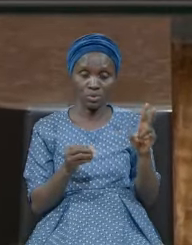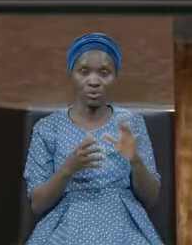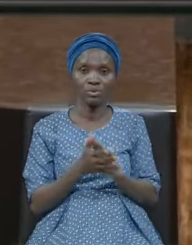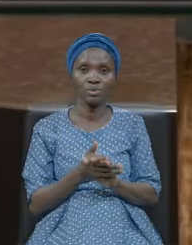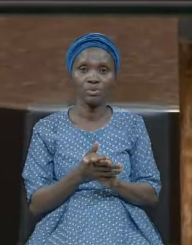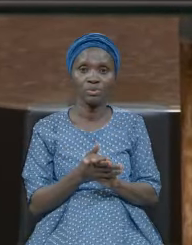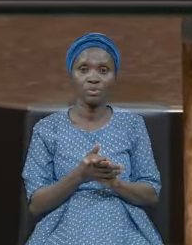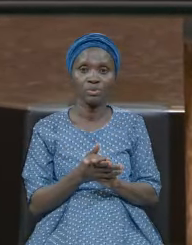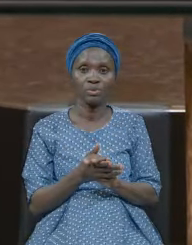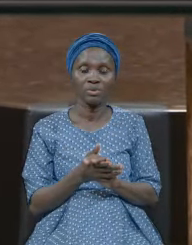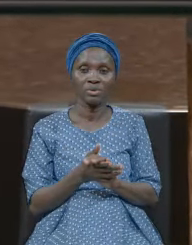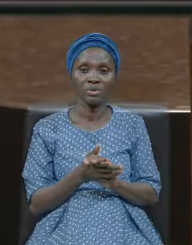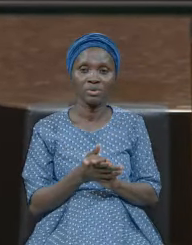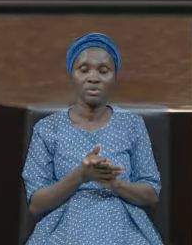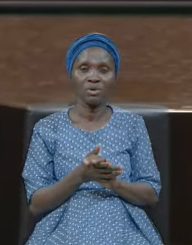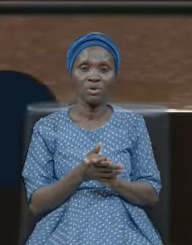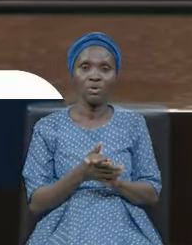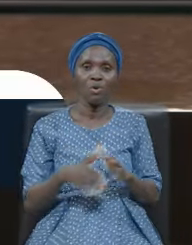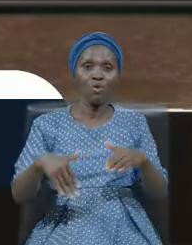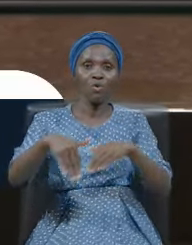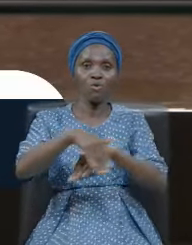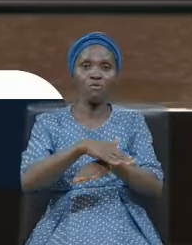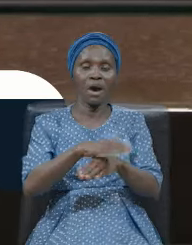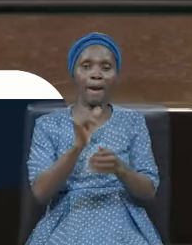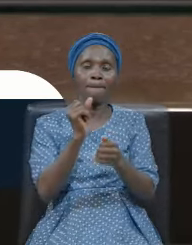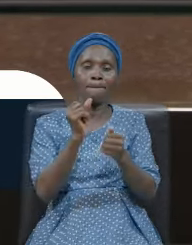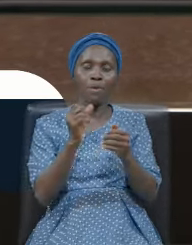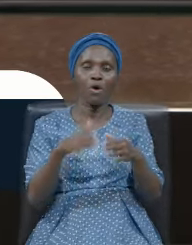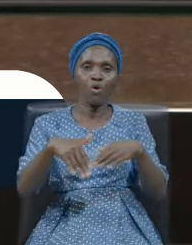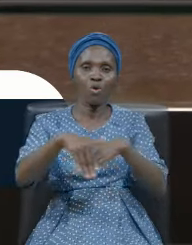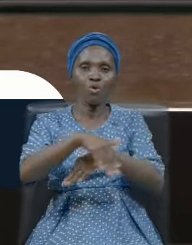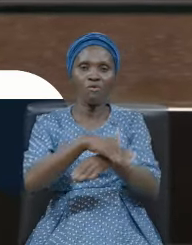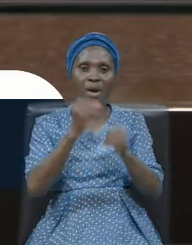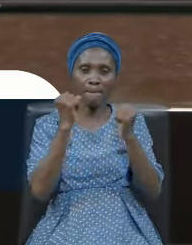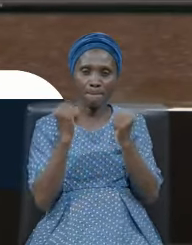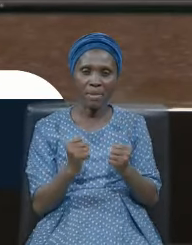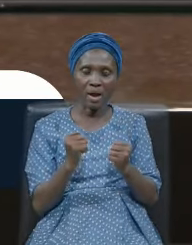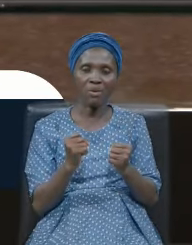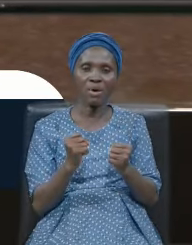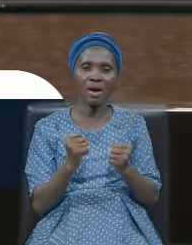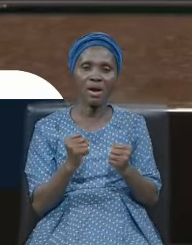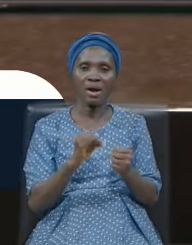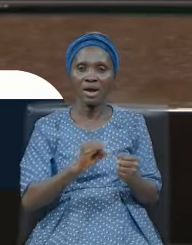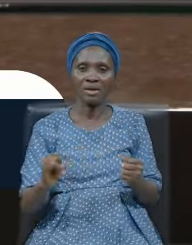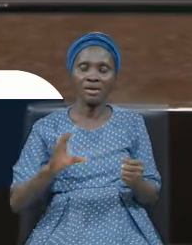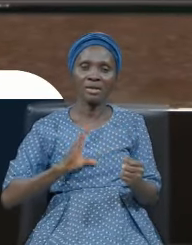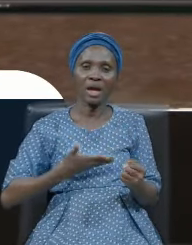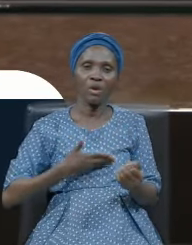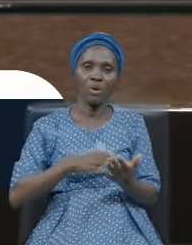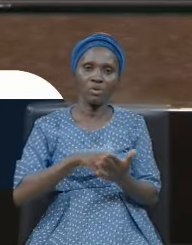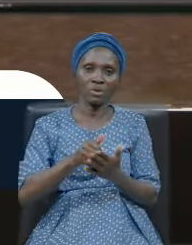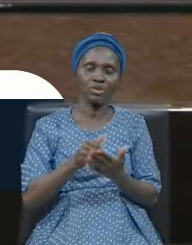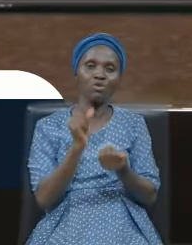is overpowering our weakness and willfulness by